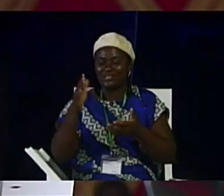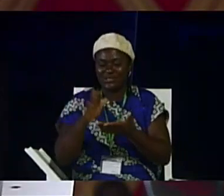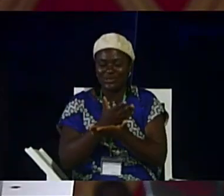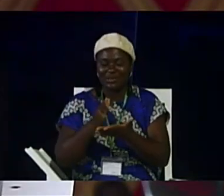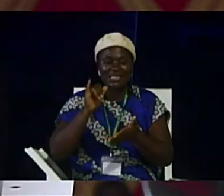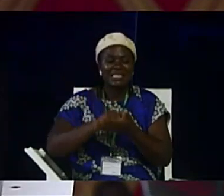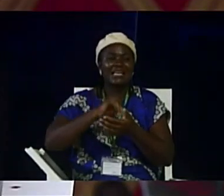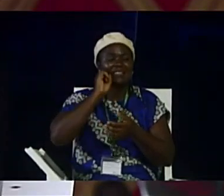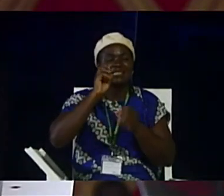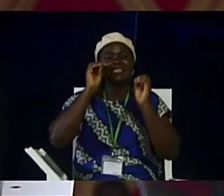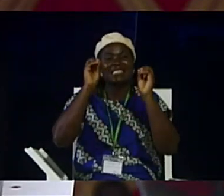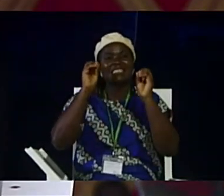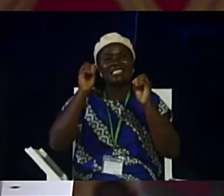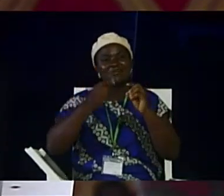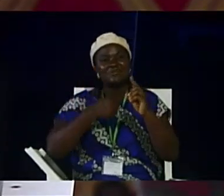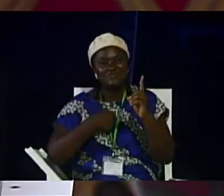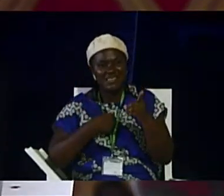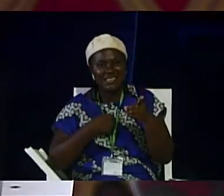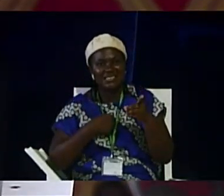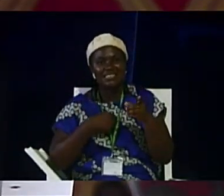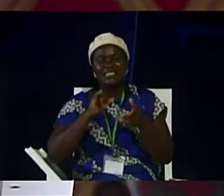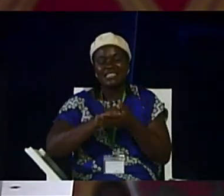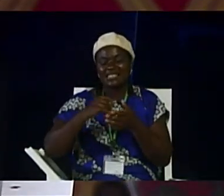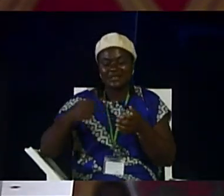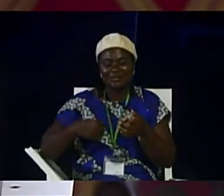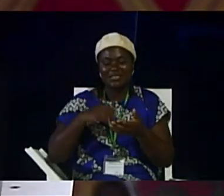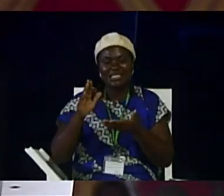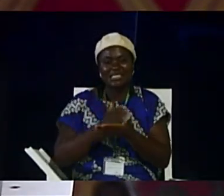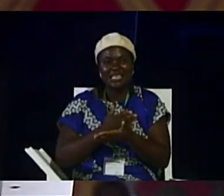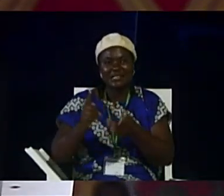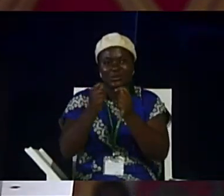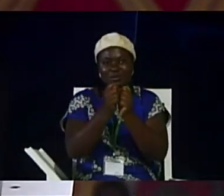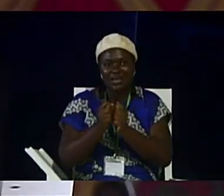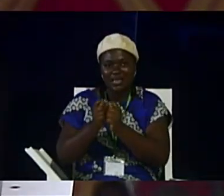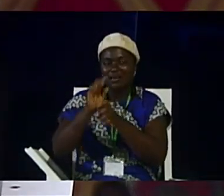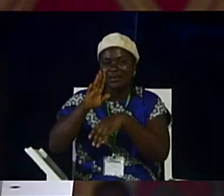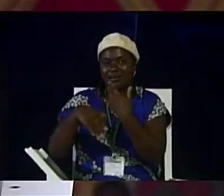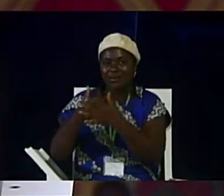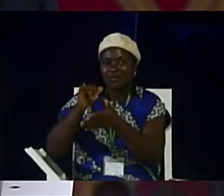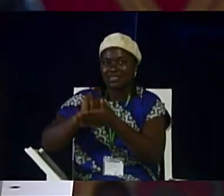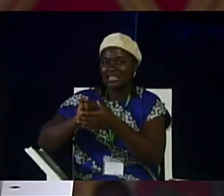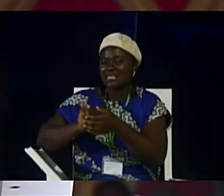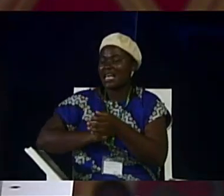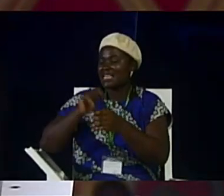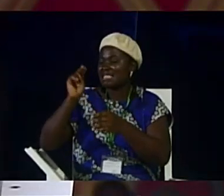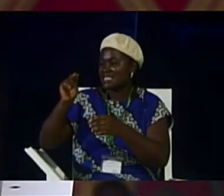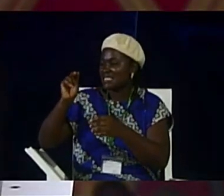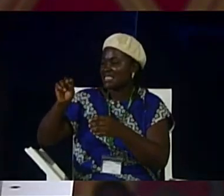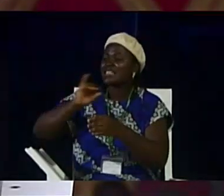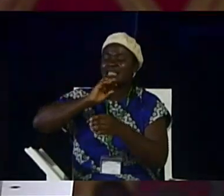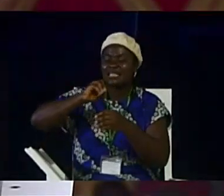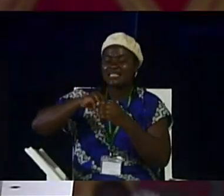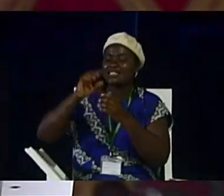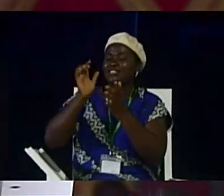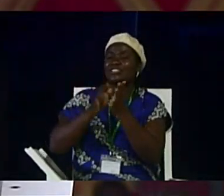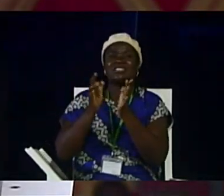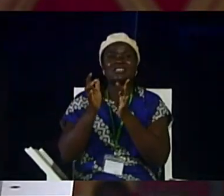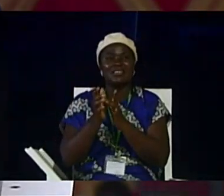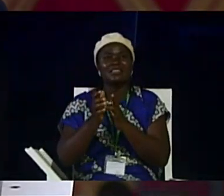me that we sang together said, "All that I need is in Jesus.